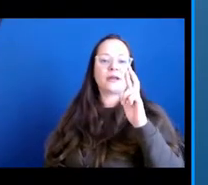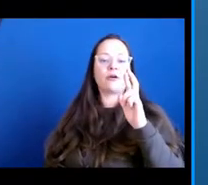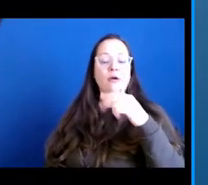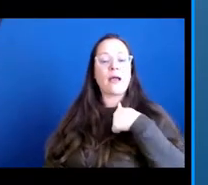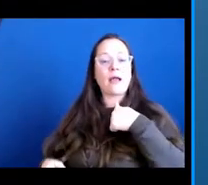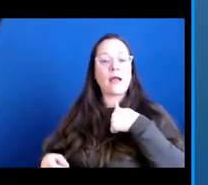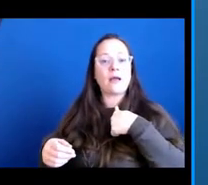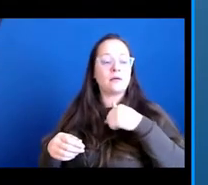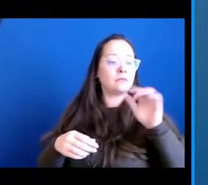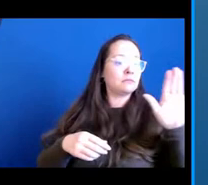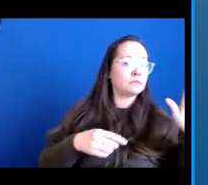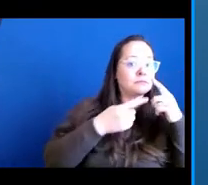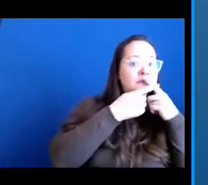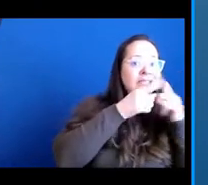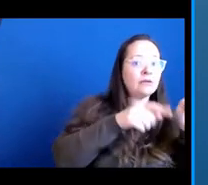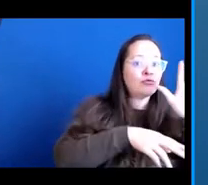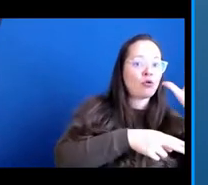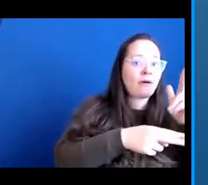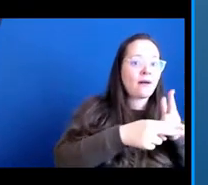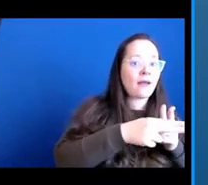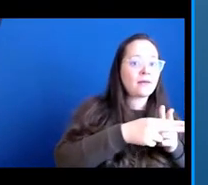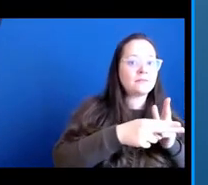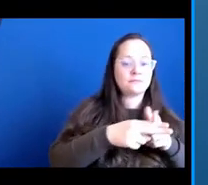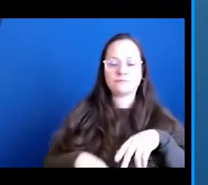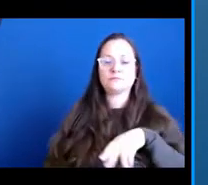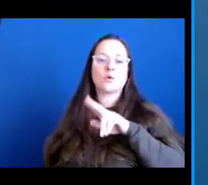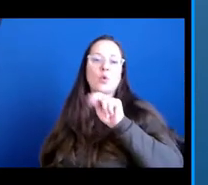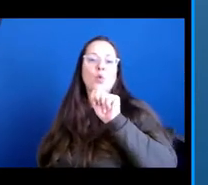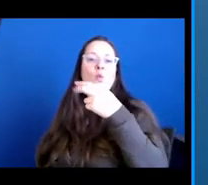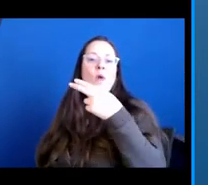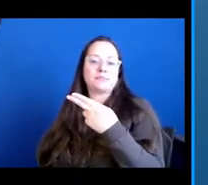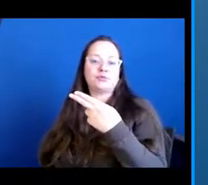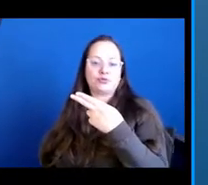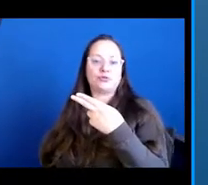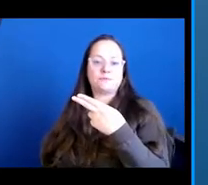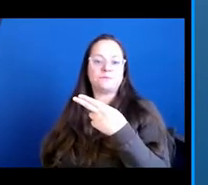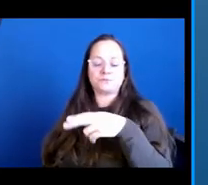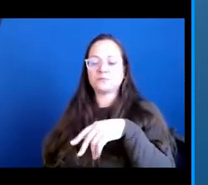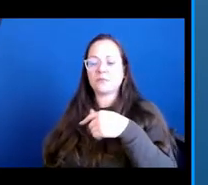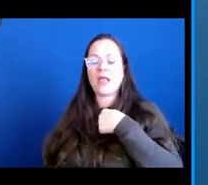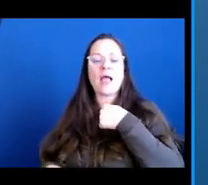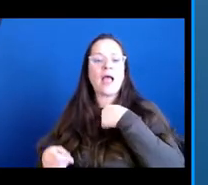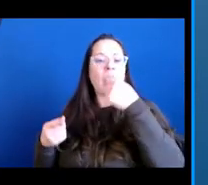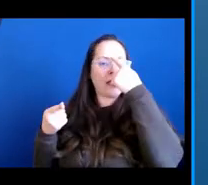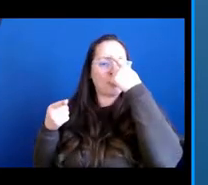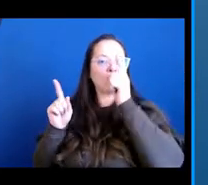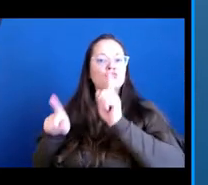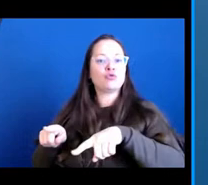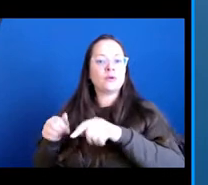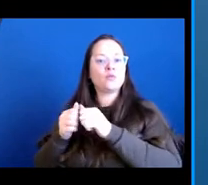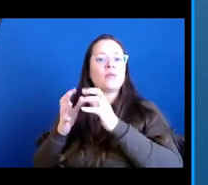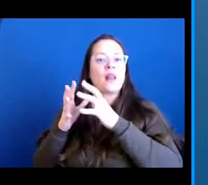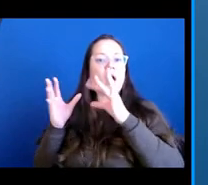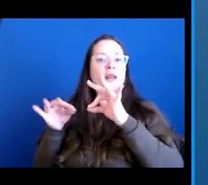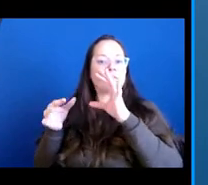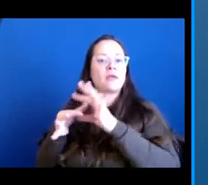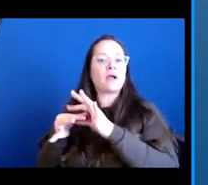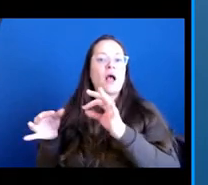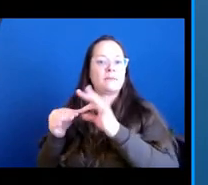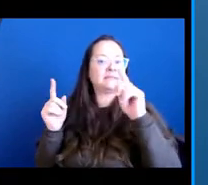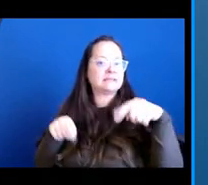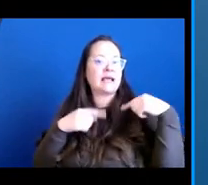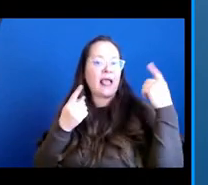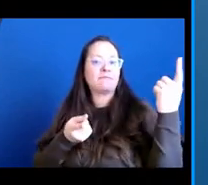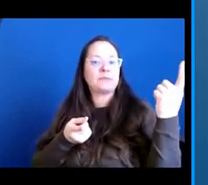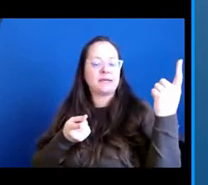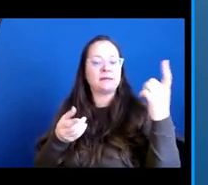Joanne dowdell New Hampshire I'm sorry thank you I agree with a lot of the comments that have been made thus far with